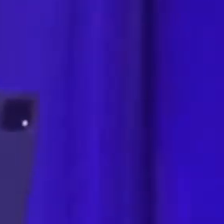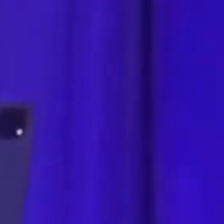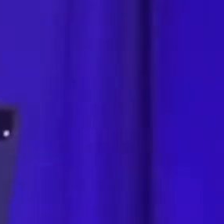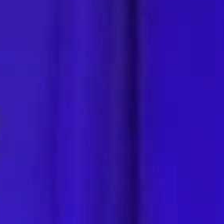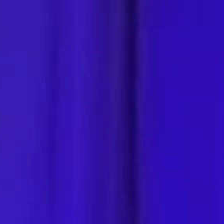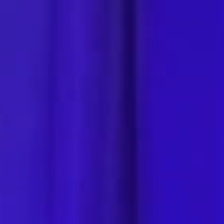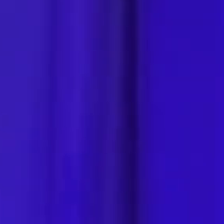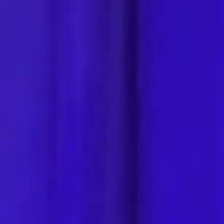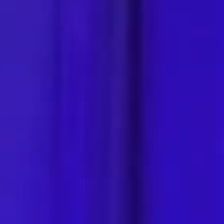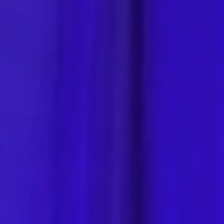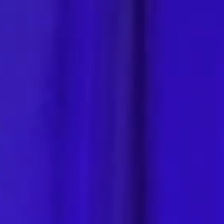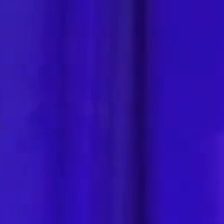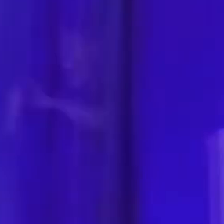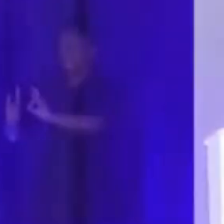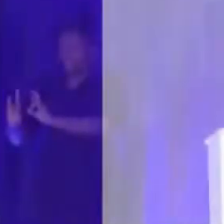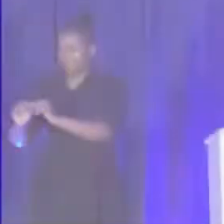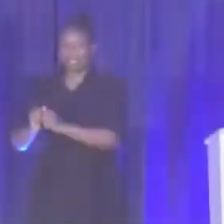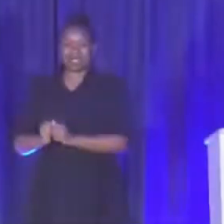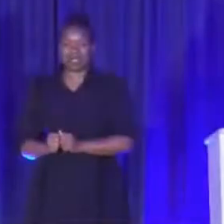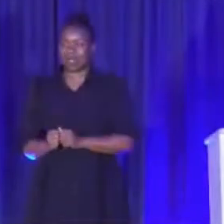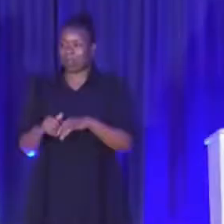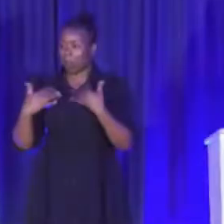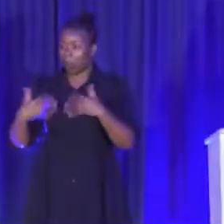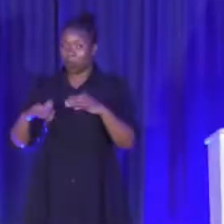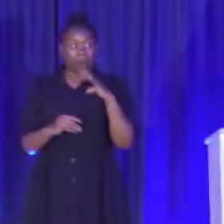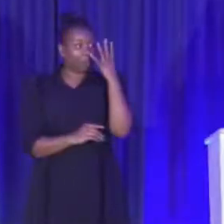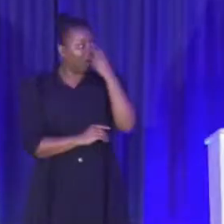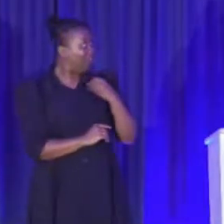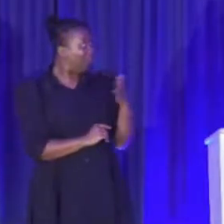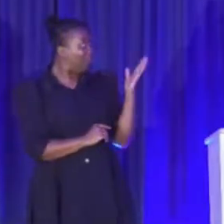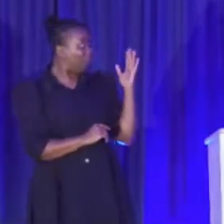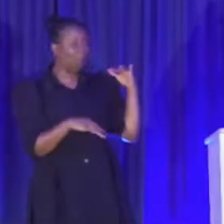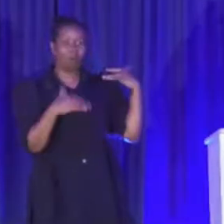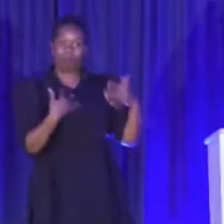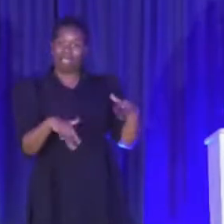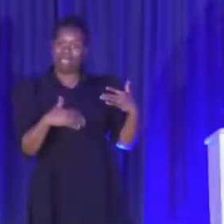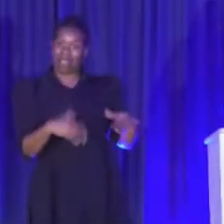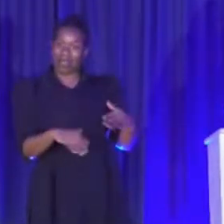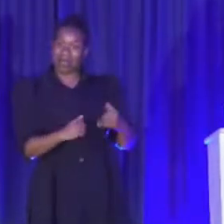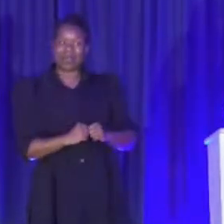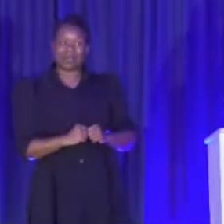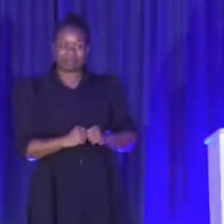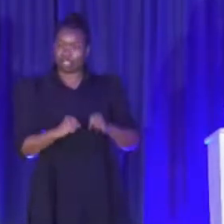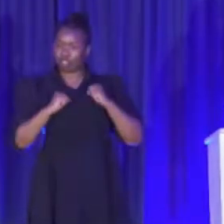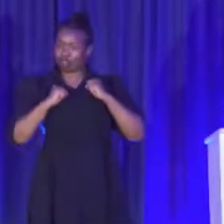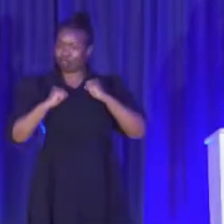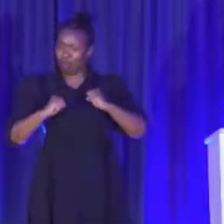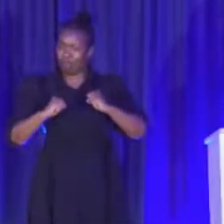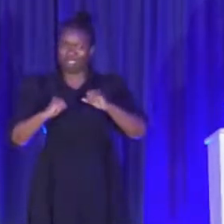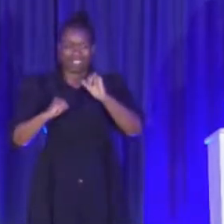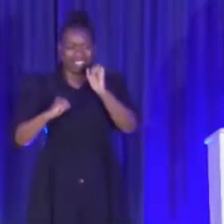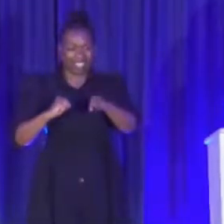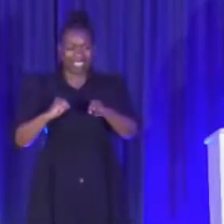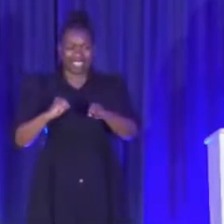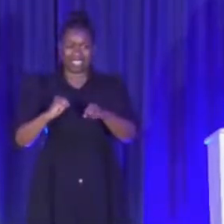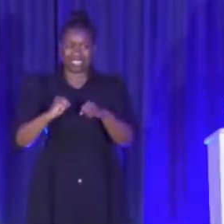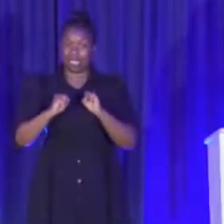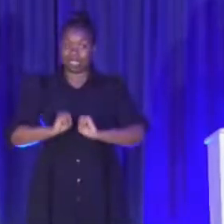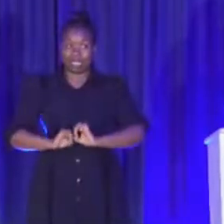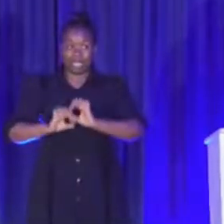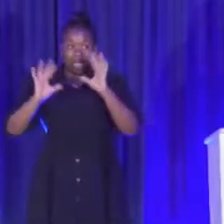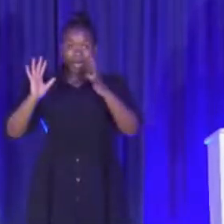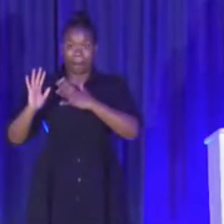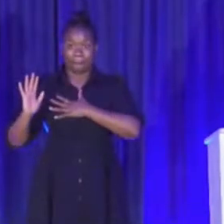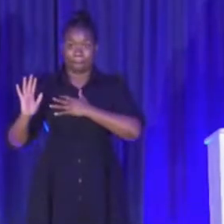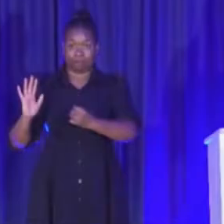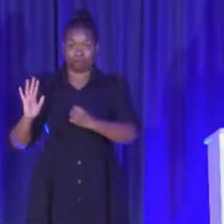Thank you, Chairperson. Truly appreciate it. It's beautiful, yeah? Yeah. It's strong, it's bold, and it